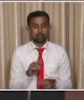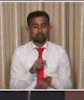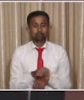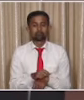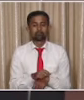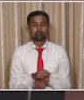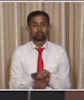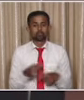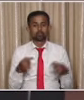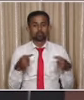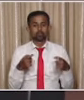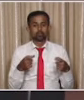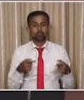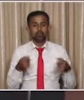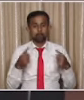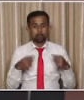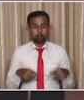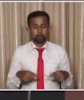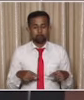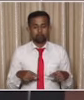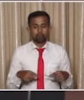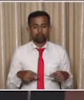war, when